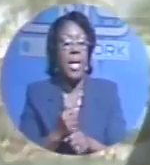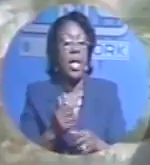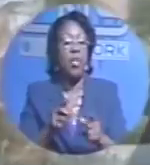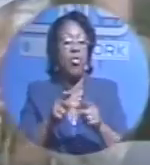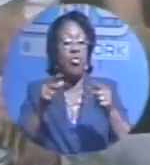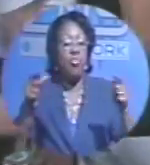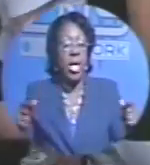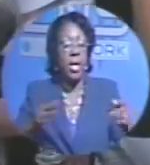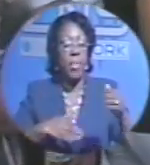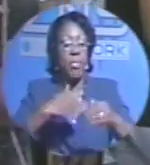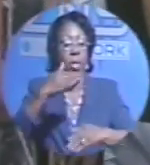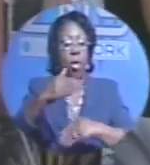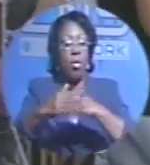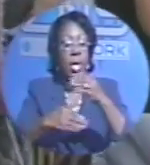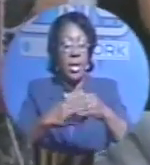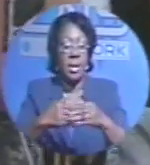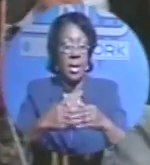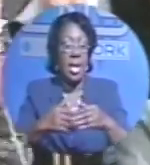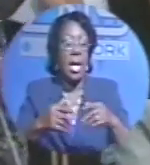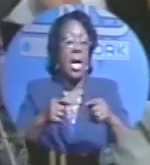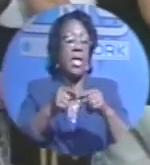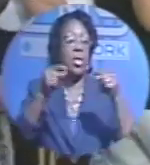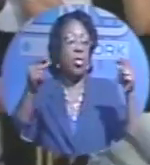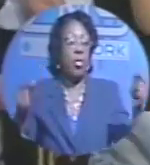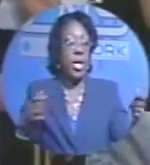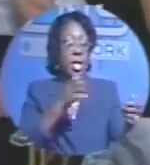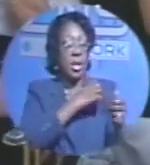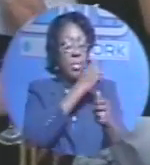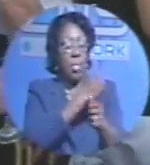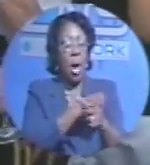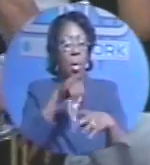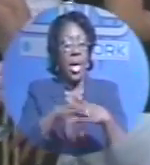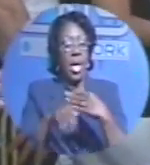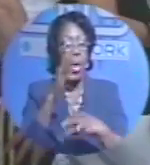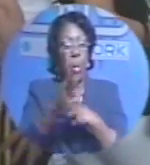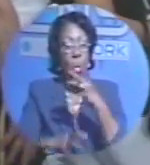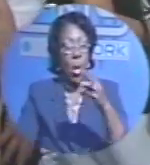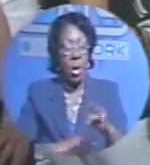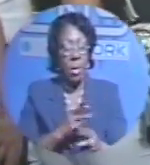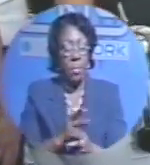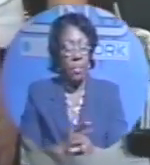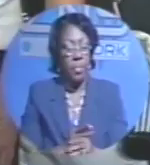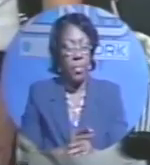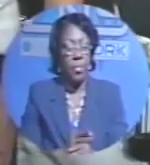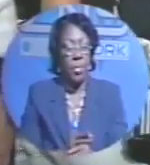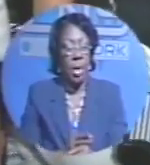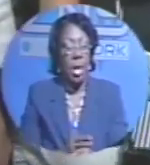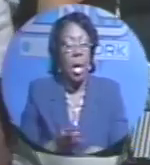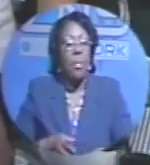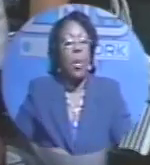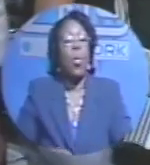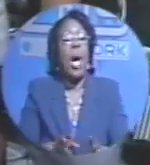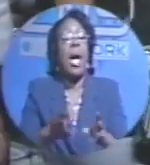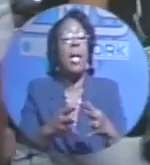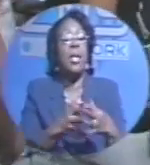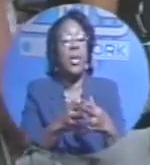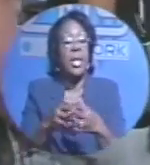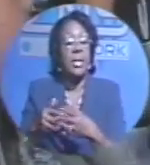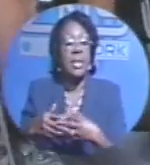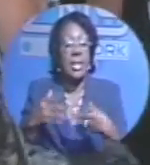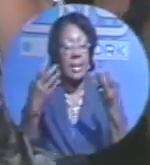the greatest economic and military power in the world has ever seen. But while the United